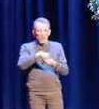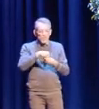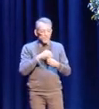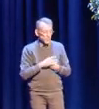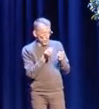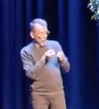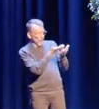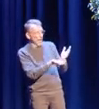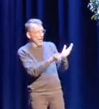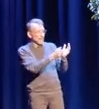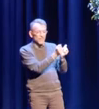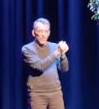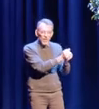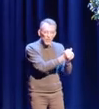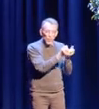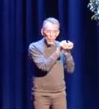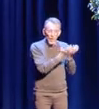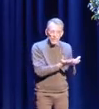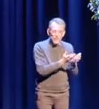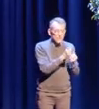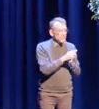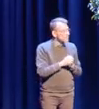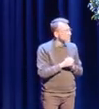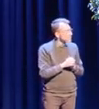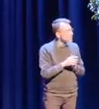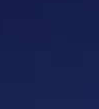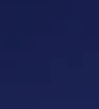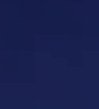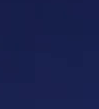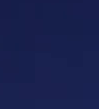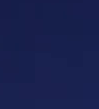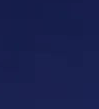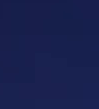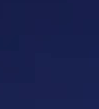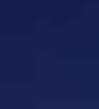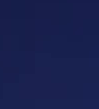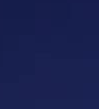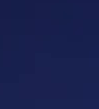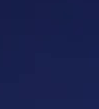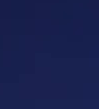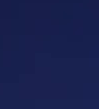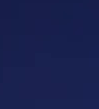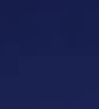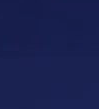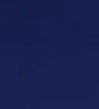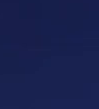waste. And I approached my university lecturers and I said, does anyone have any waste?